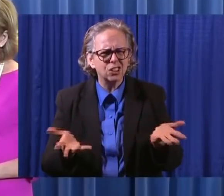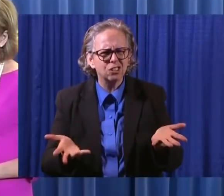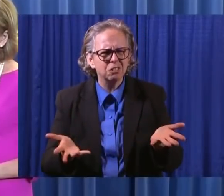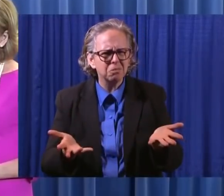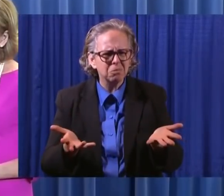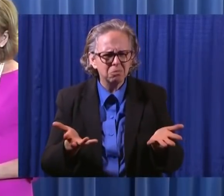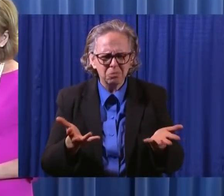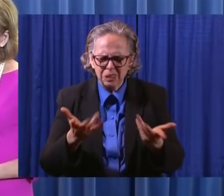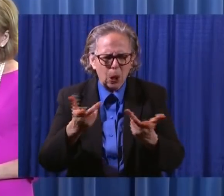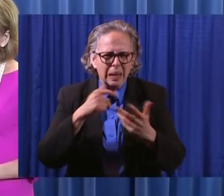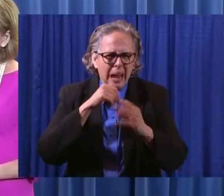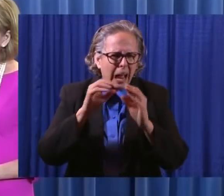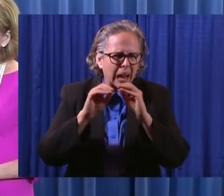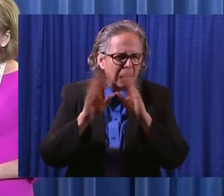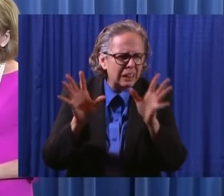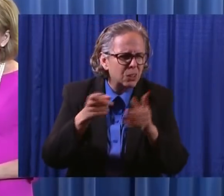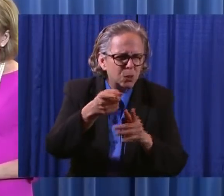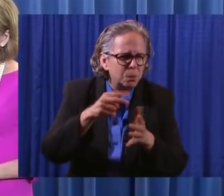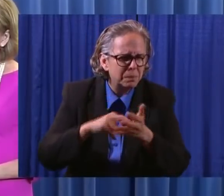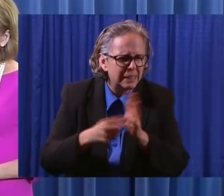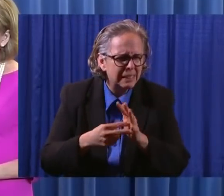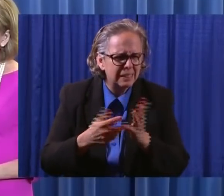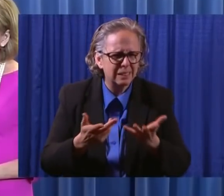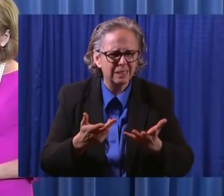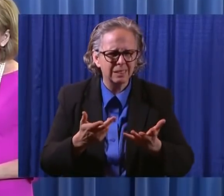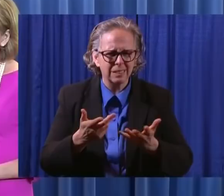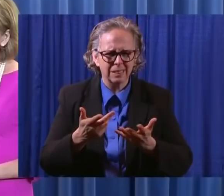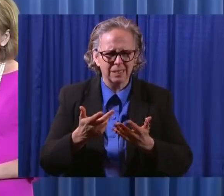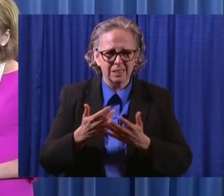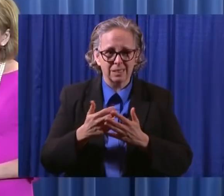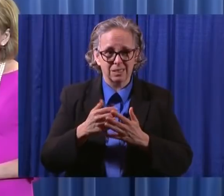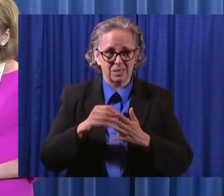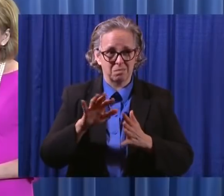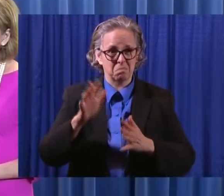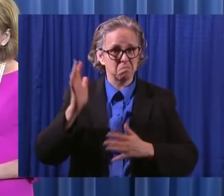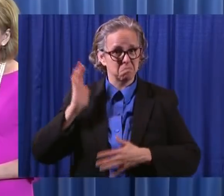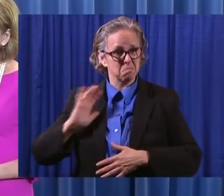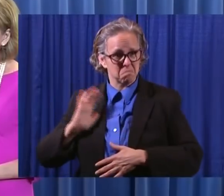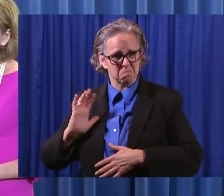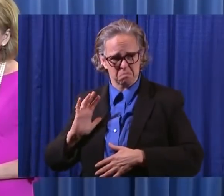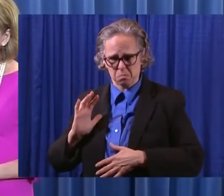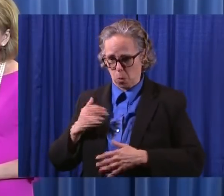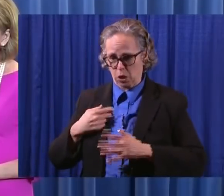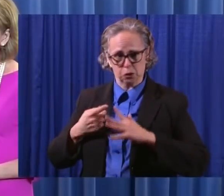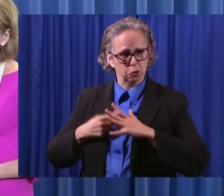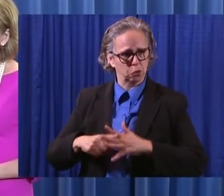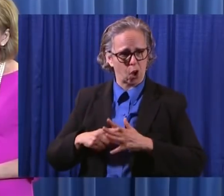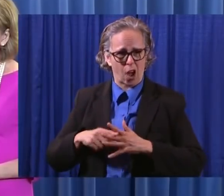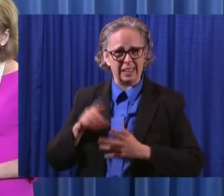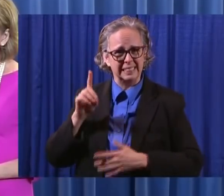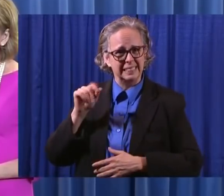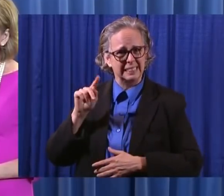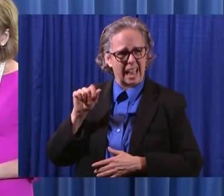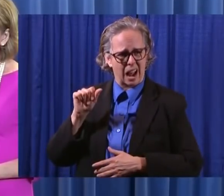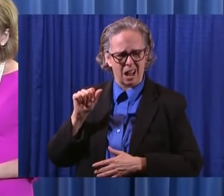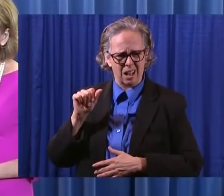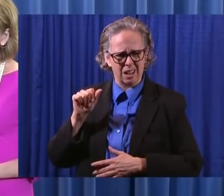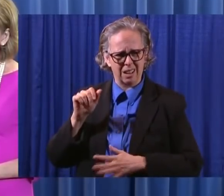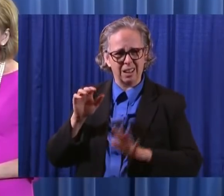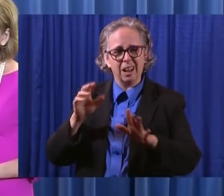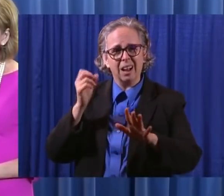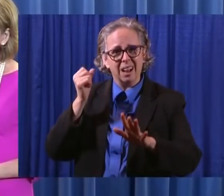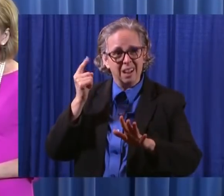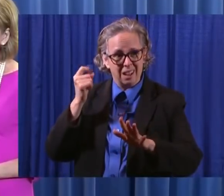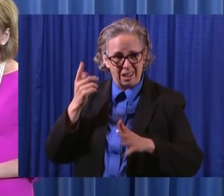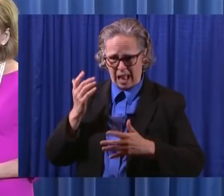clear since the beginning of this is that when we started, this data wasn't really, most of it wasn't ours. It was hospital